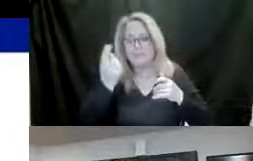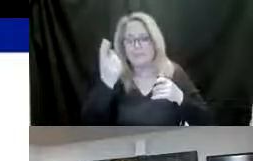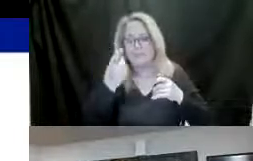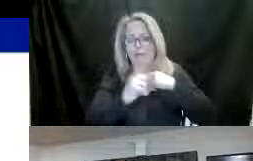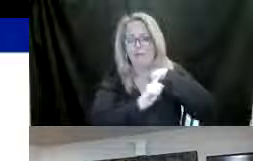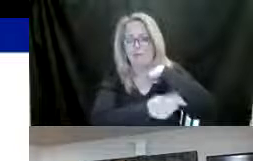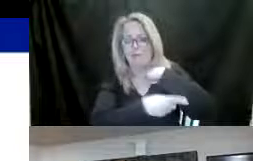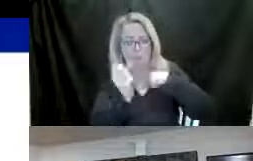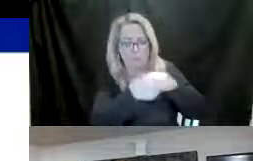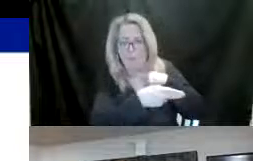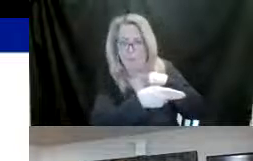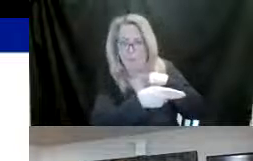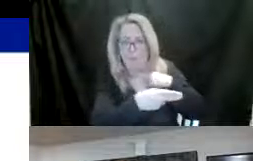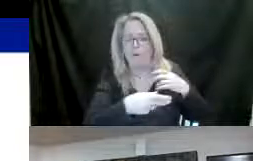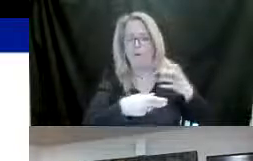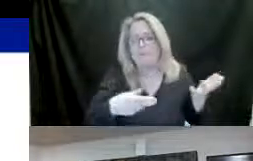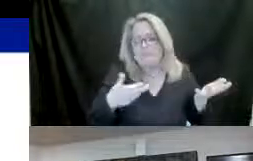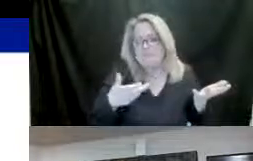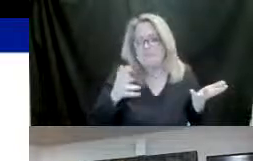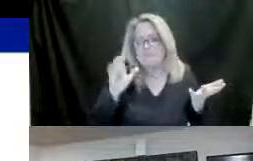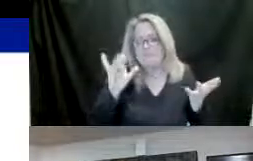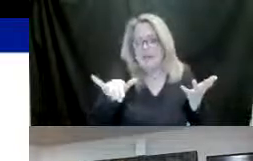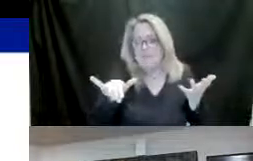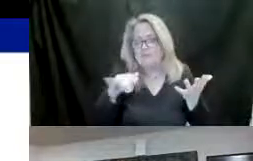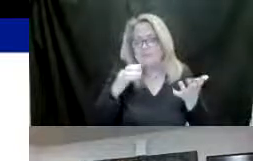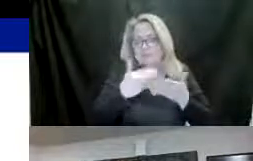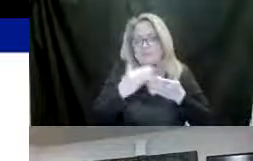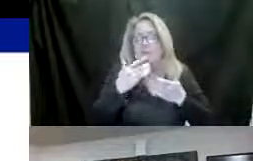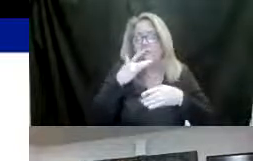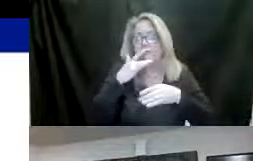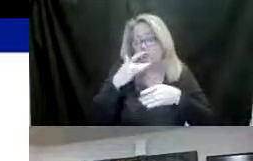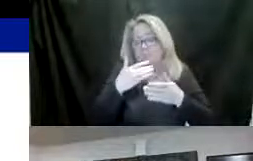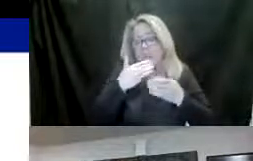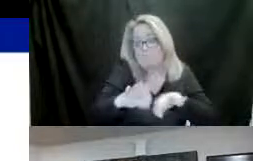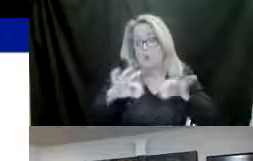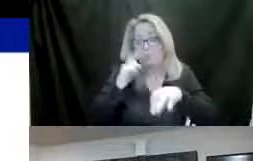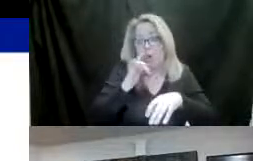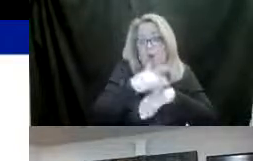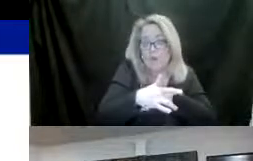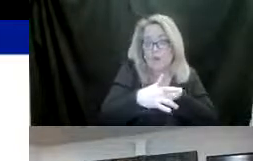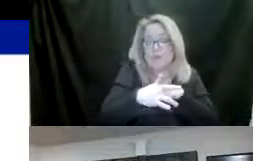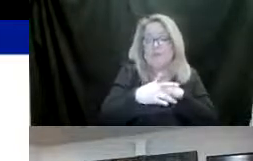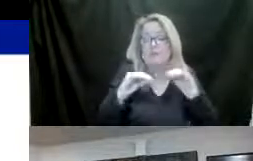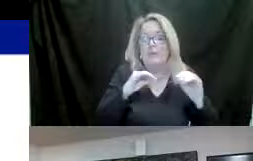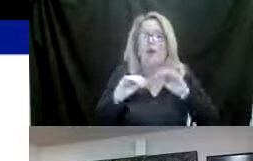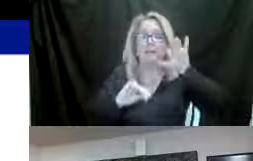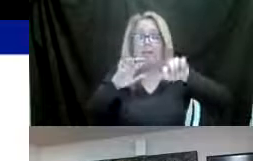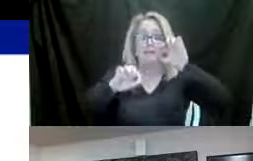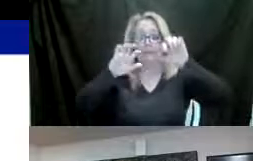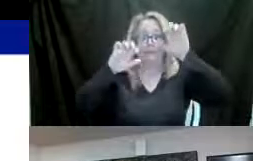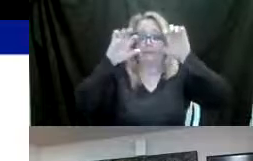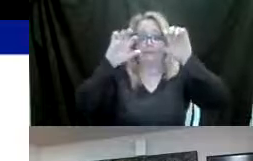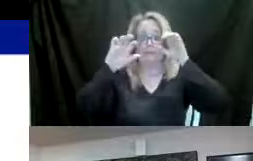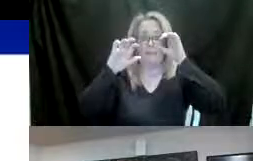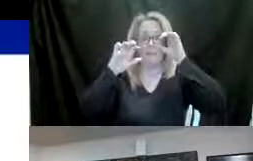those kinds of things have a lot, as a big component too, of early movement and exploration. Climbing is a huge one. Whether that